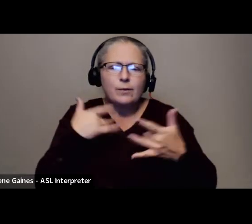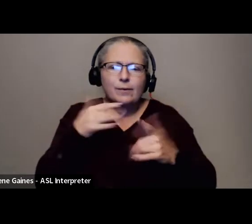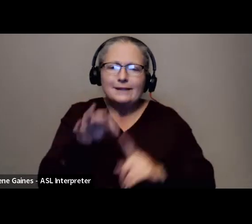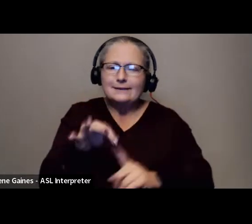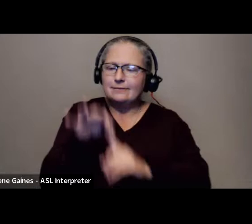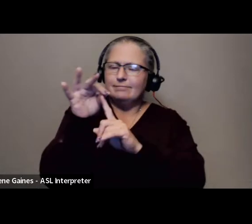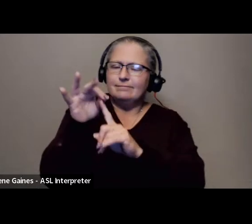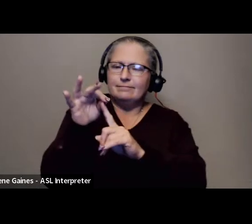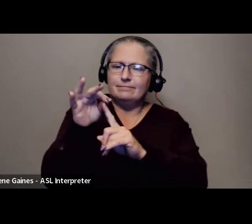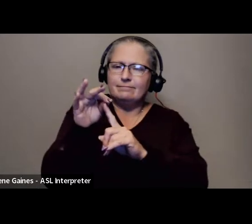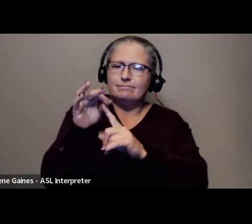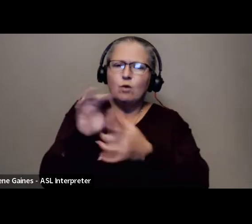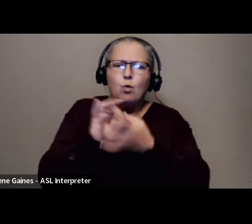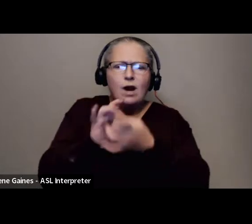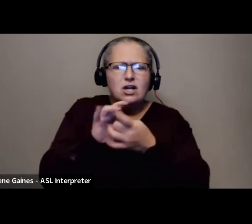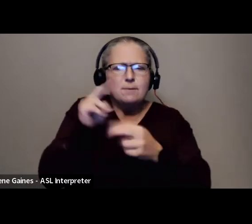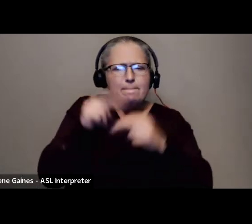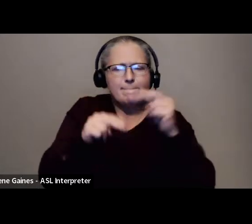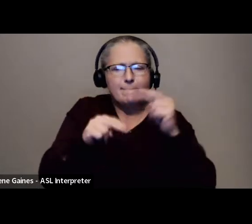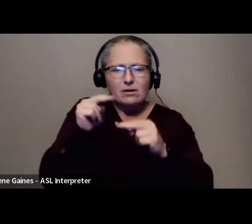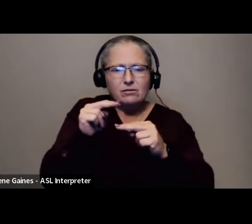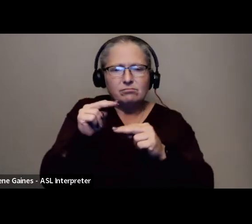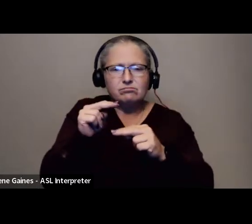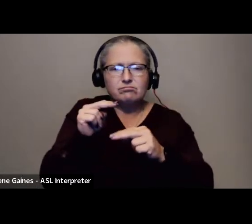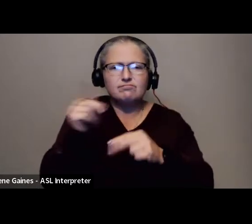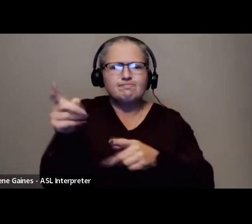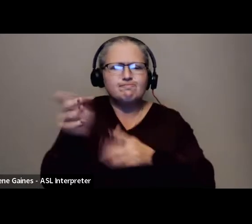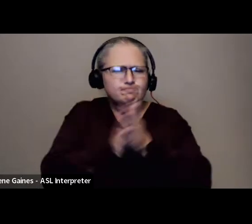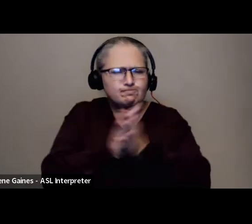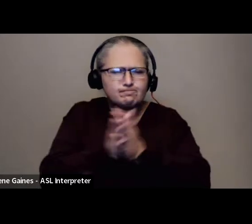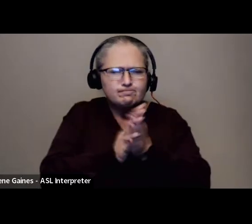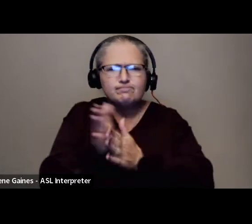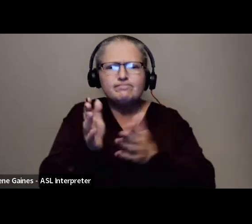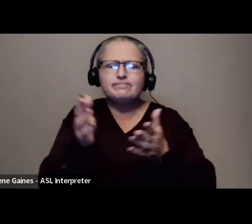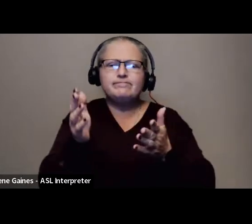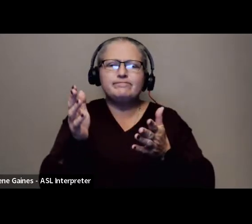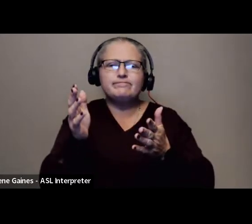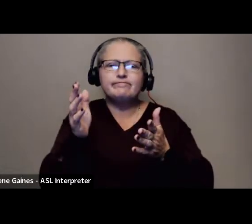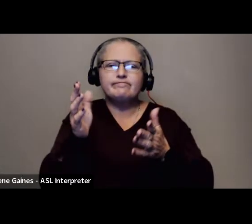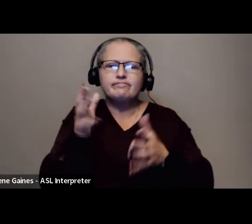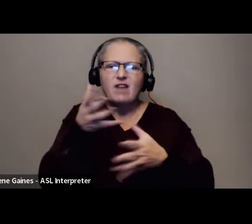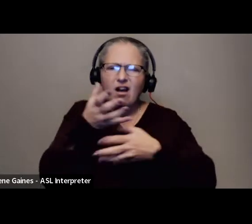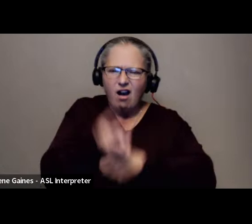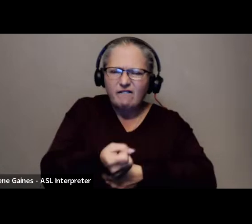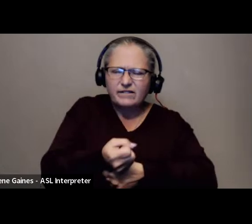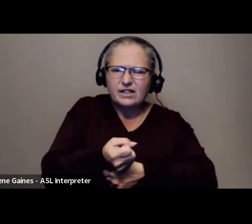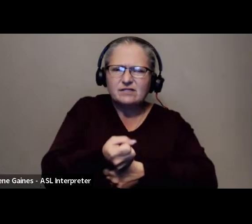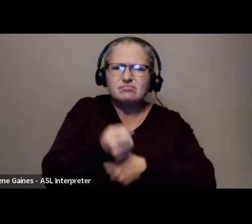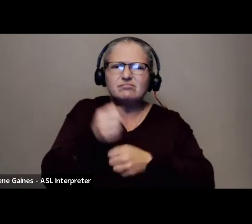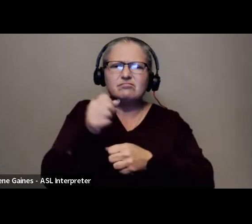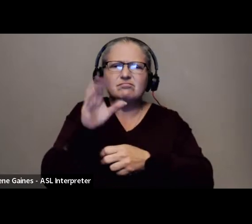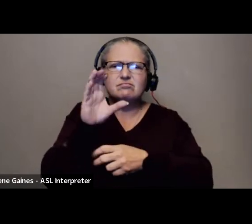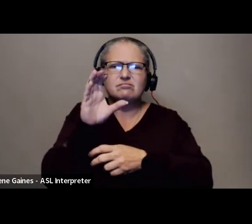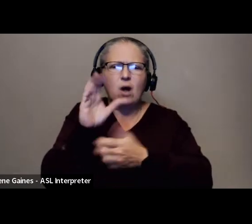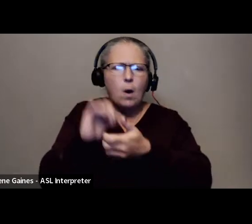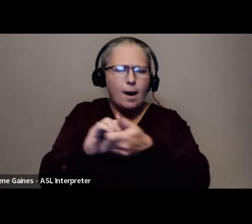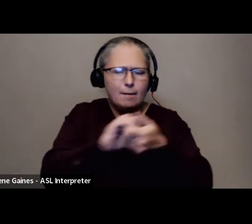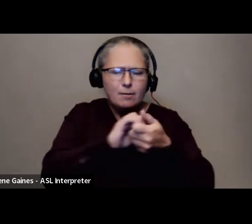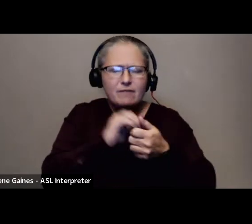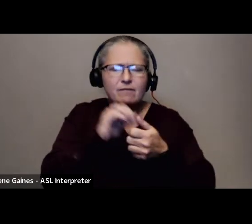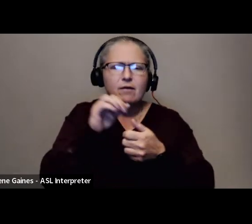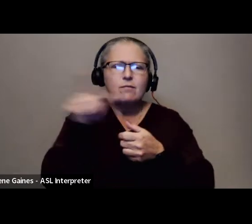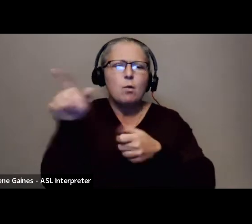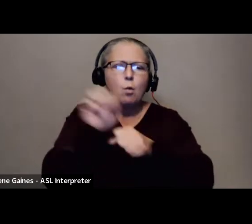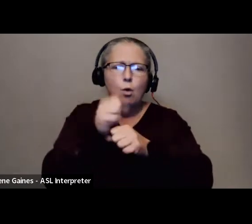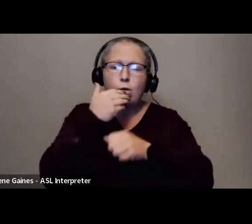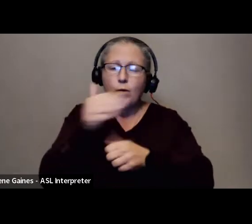exceptional, relationship building, they take initiative, they're confident and collegial, they're collaborative, they